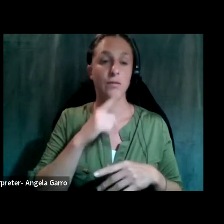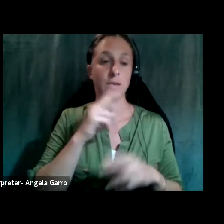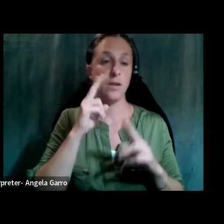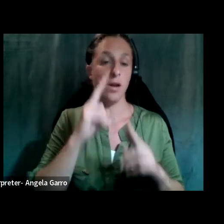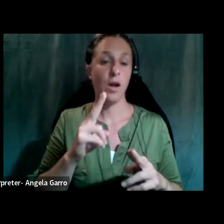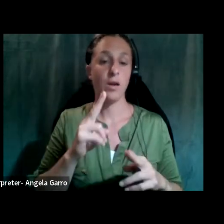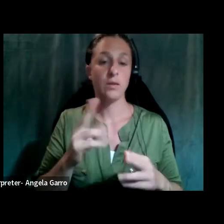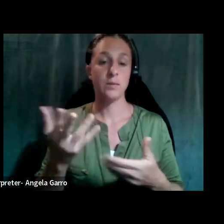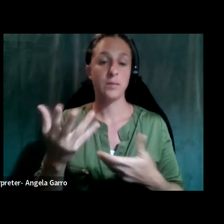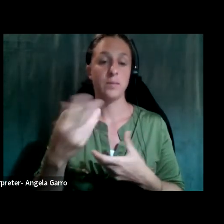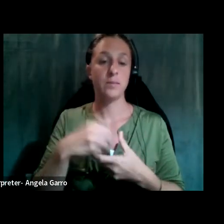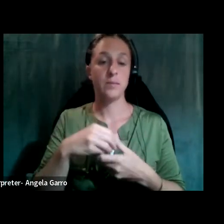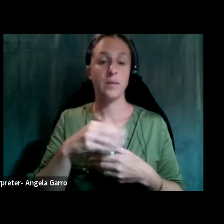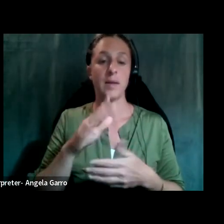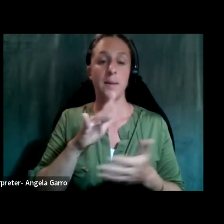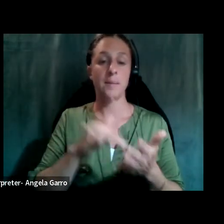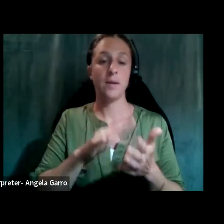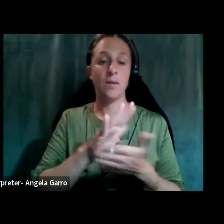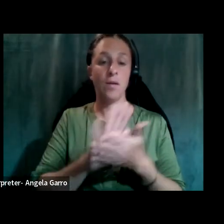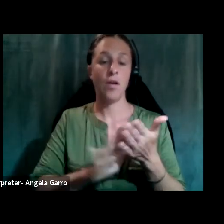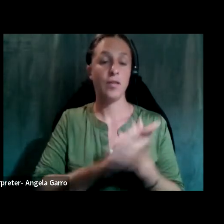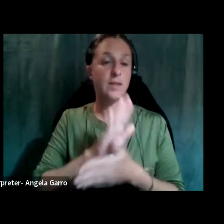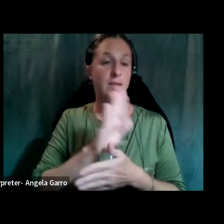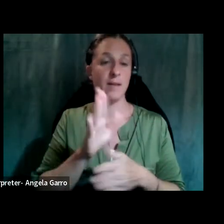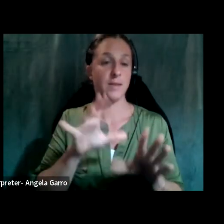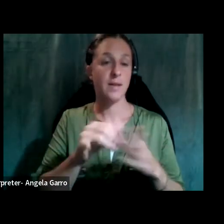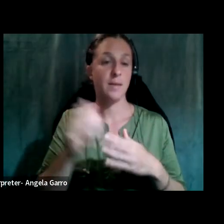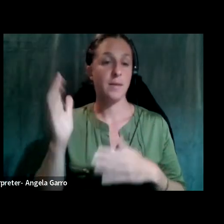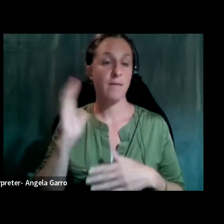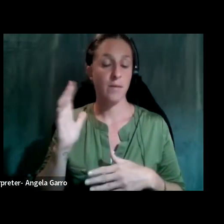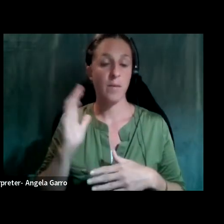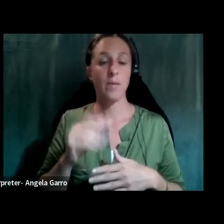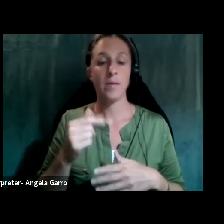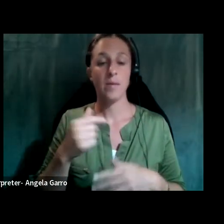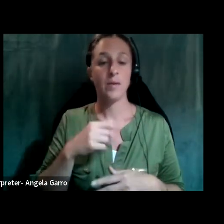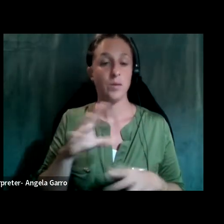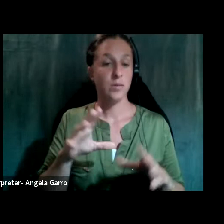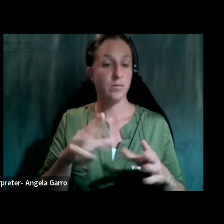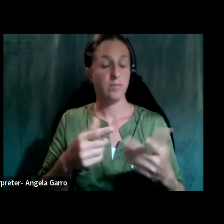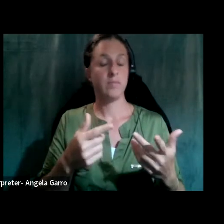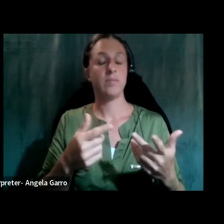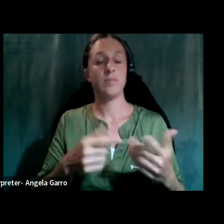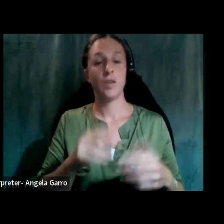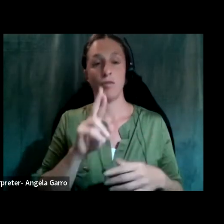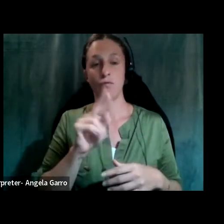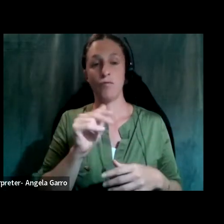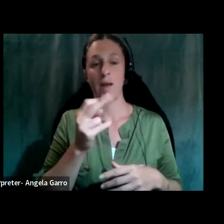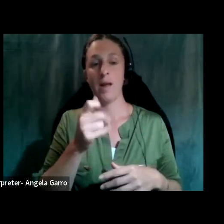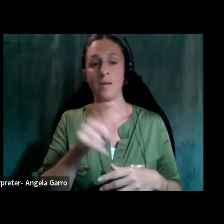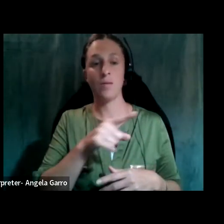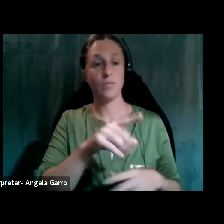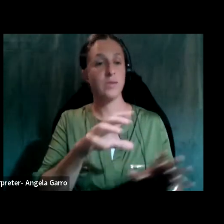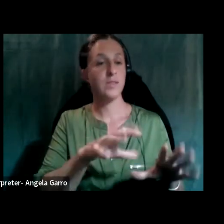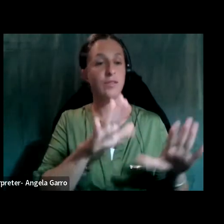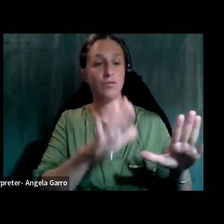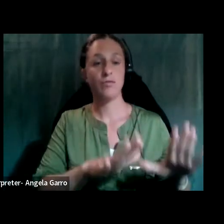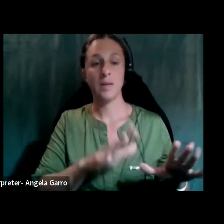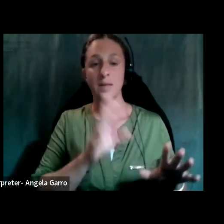College. I had never done that before. So being part of that, I think, Randall, you did a great speech. I was very impressed by